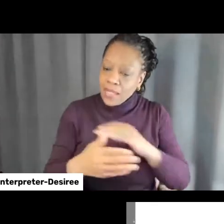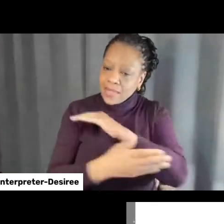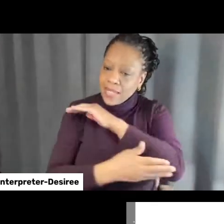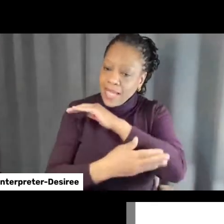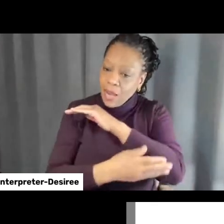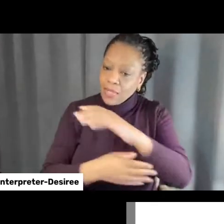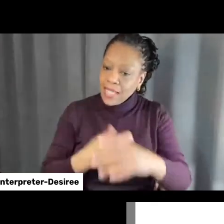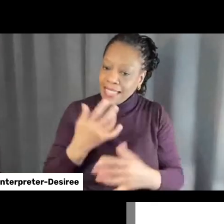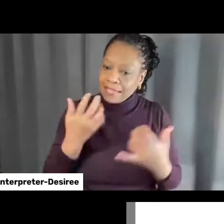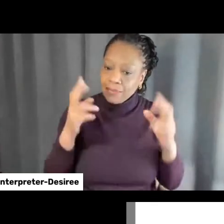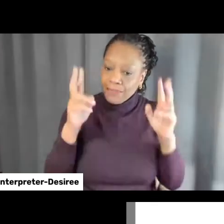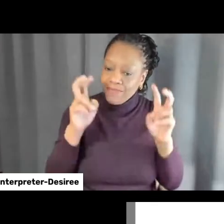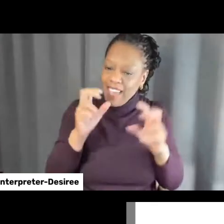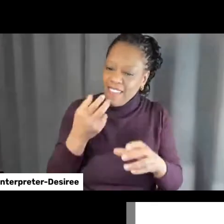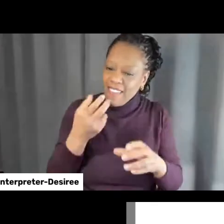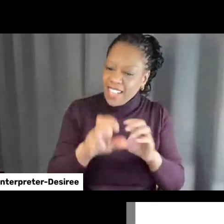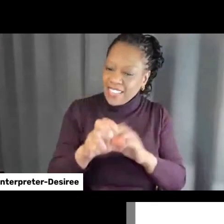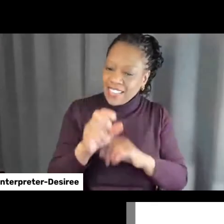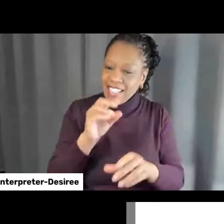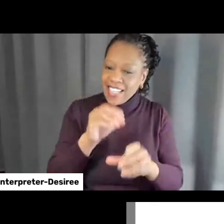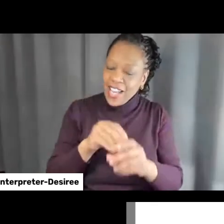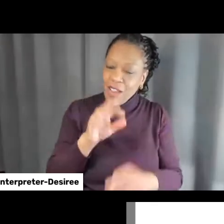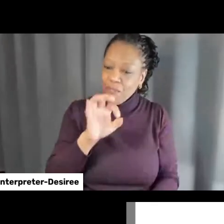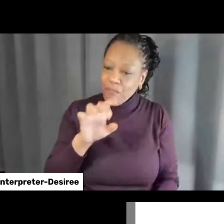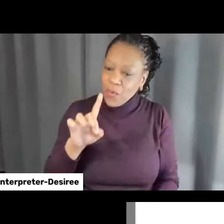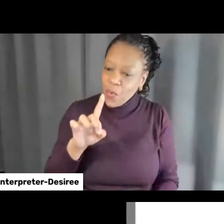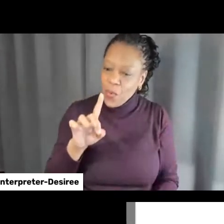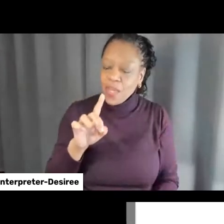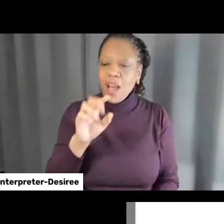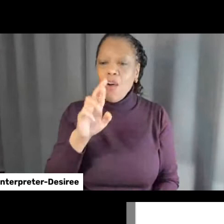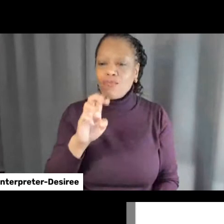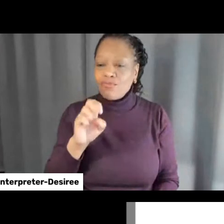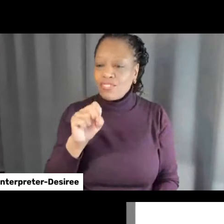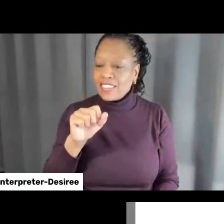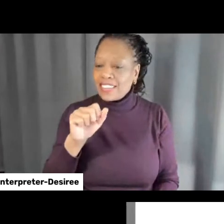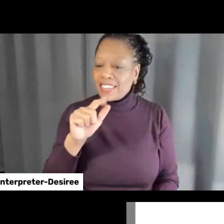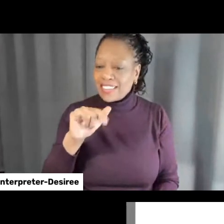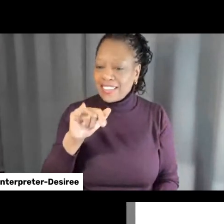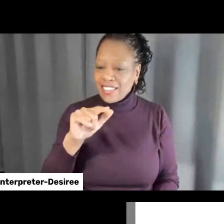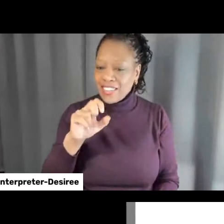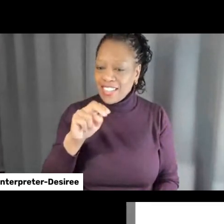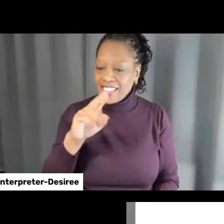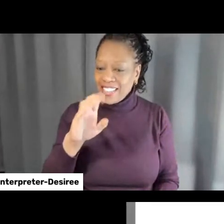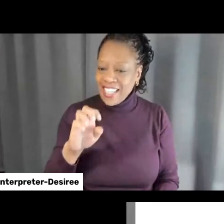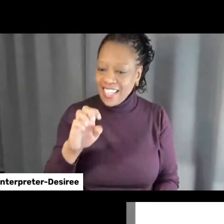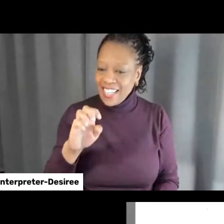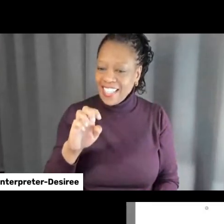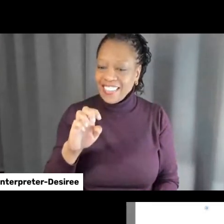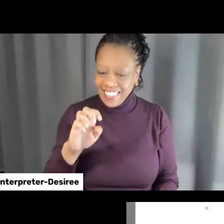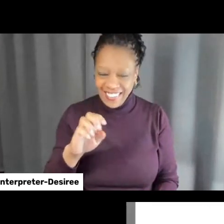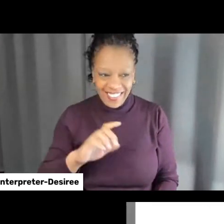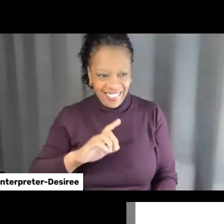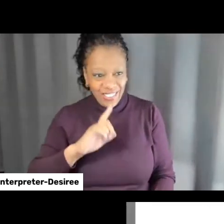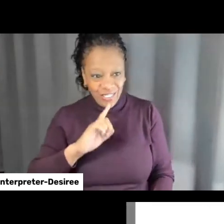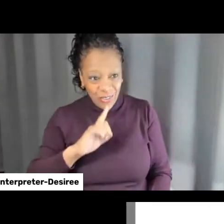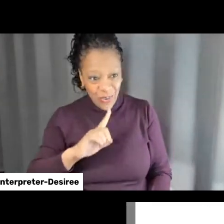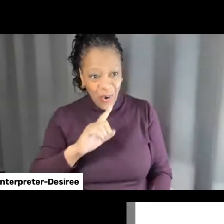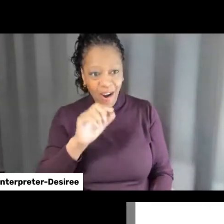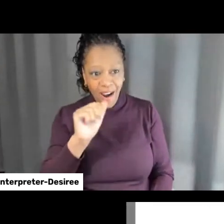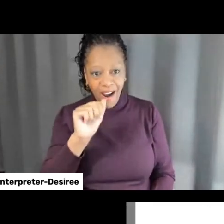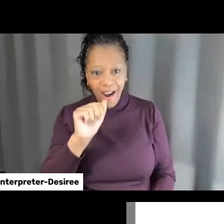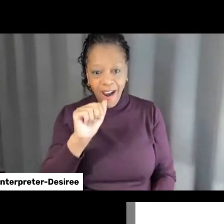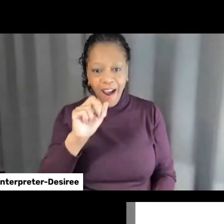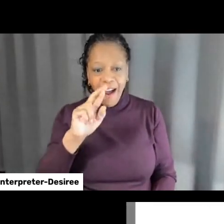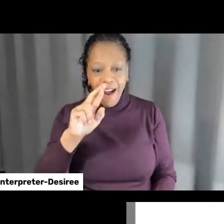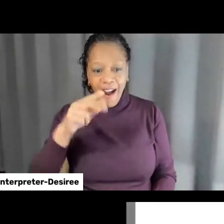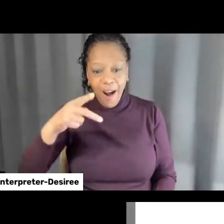resiliency? Absolutely. ARPA, the American Rescue Plan Act, is one of my favorite things to talk about, so I'm happy to do that